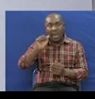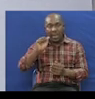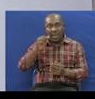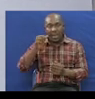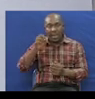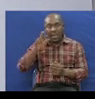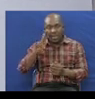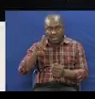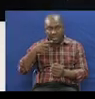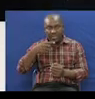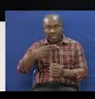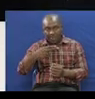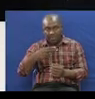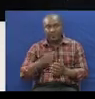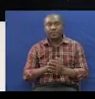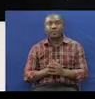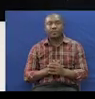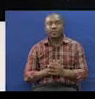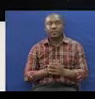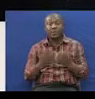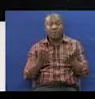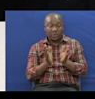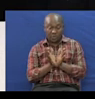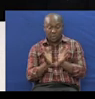Our planet Earth, general